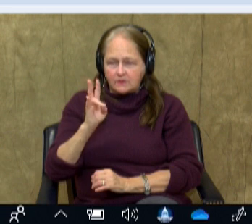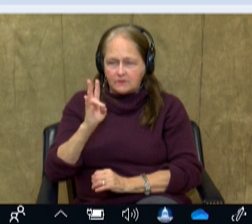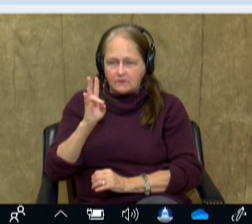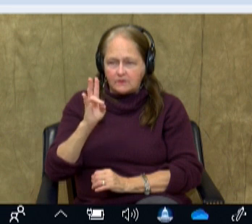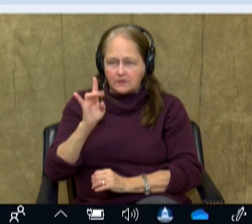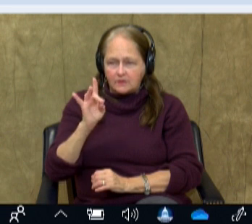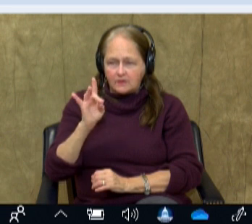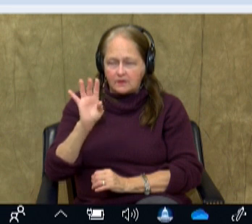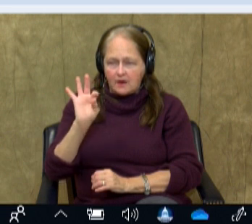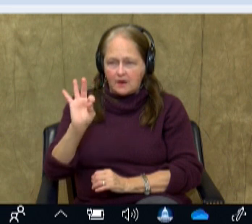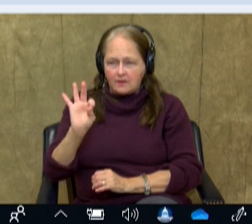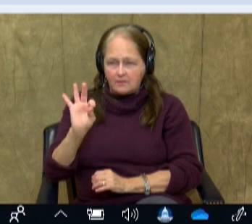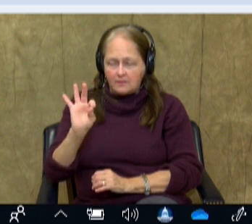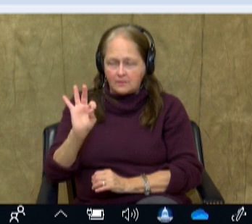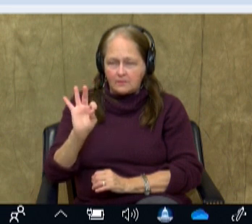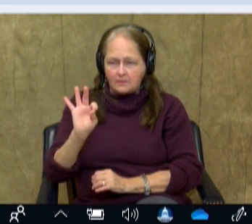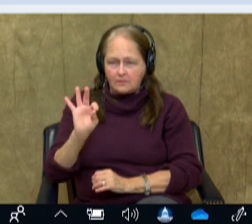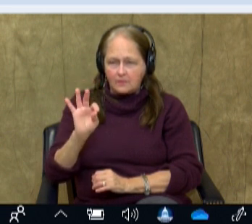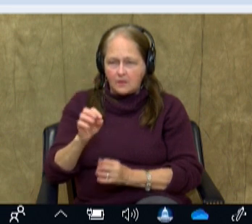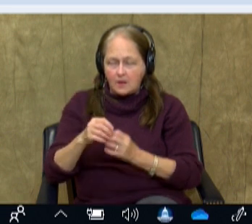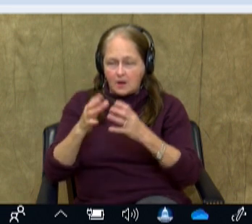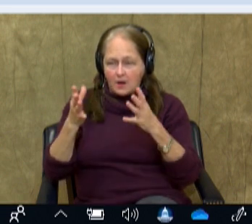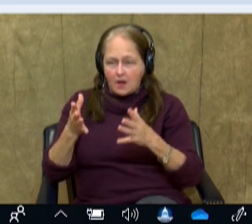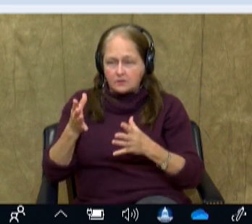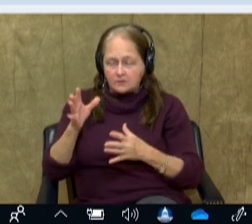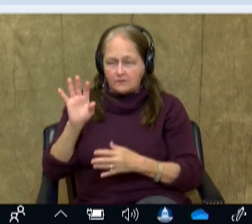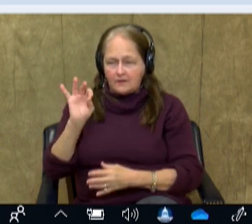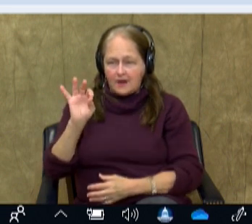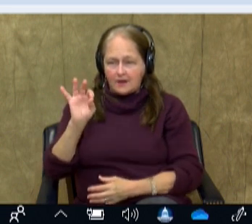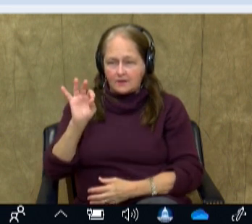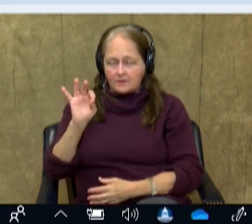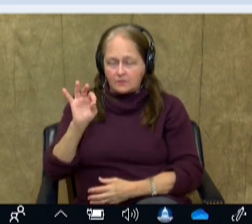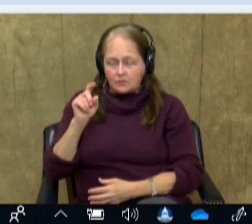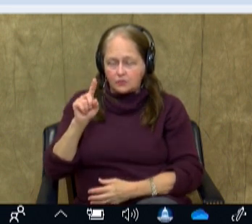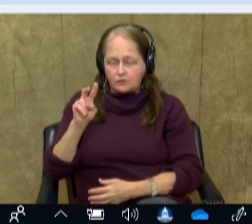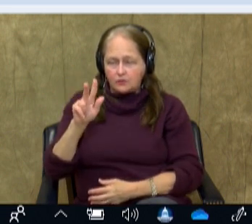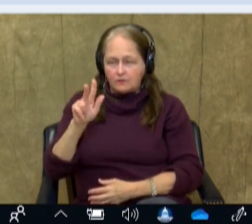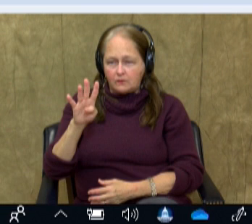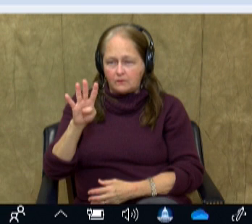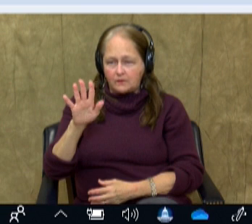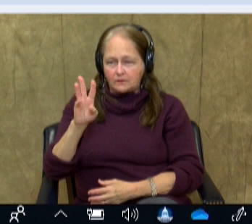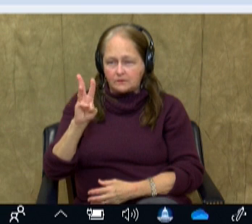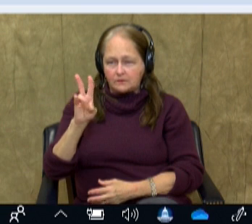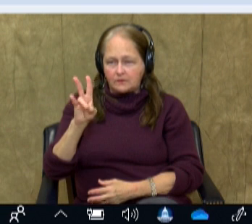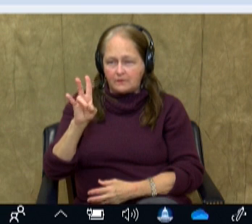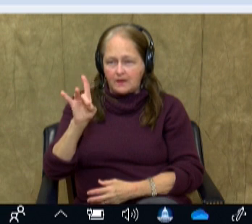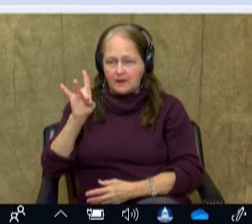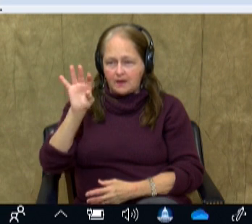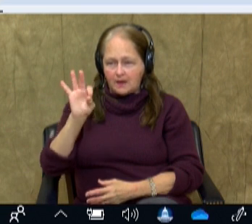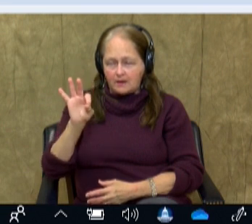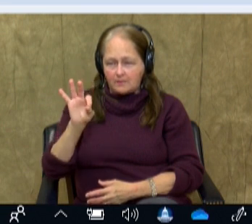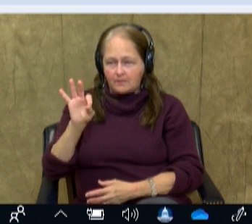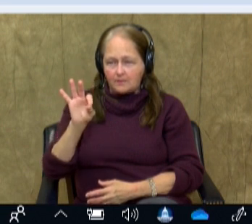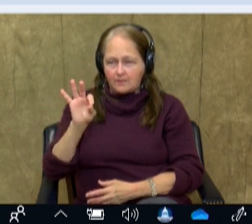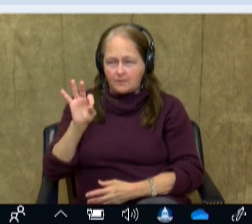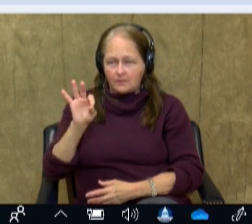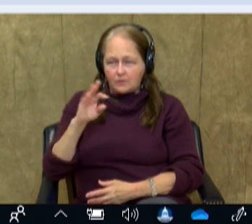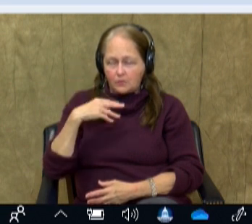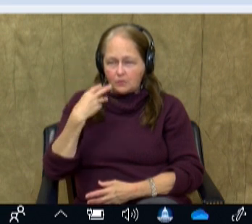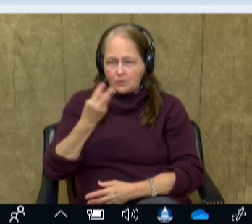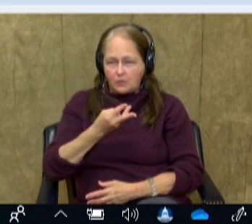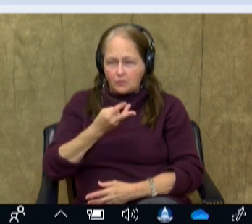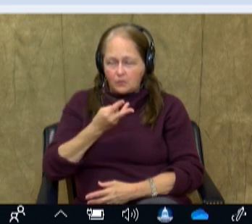7, 8, 9. Lots of nines. 1, 2, 3, 4, 5, 6, 7, 8, 9. And we